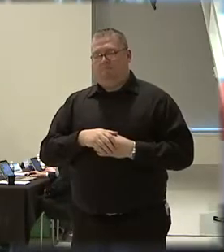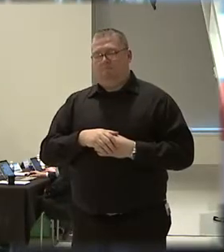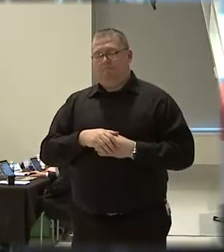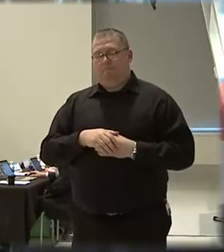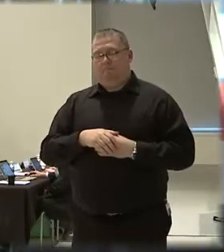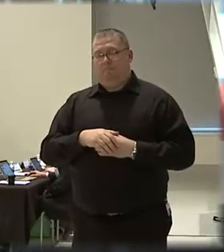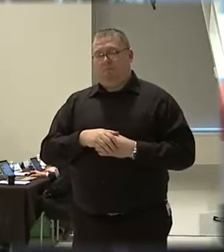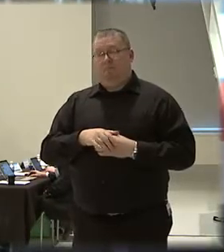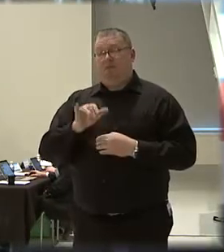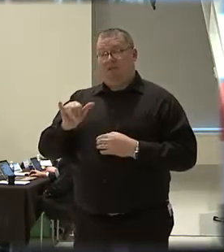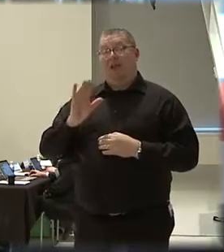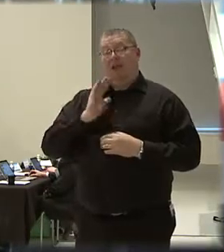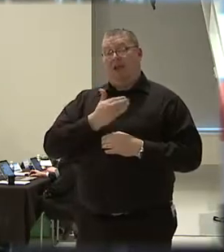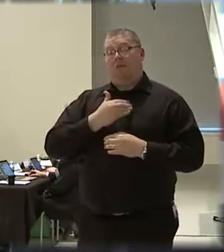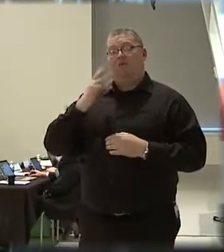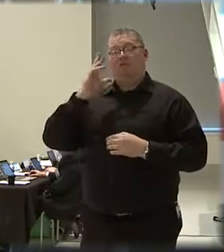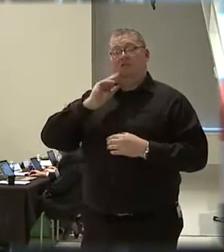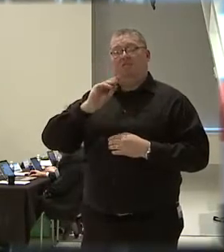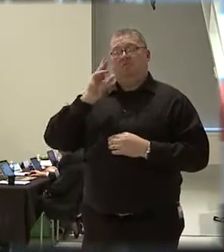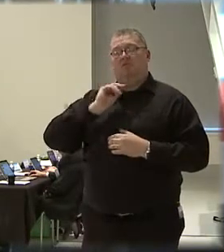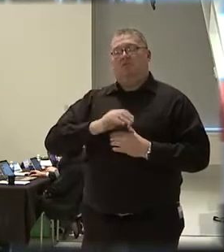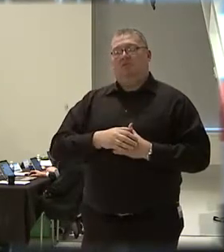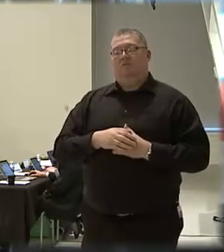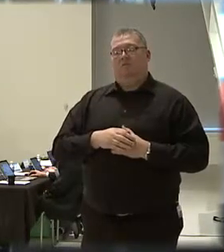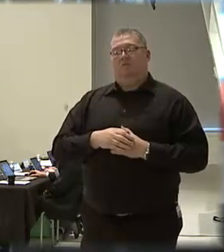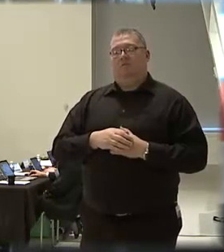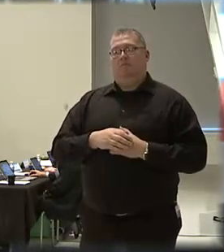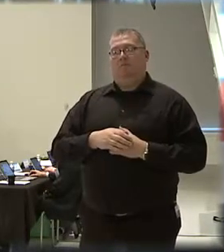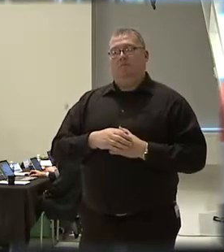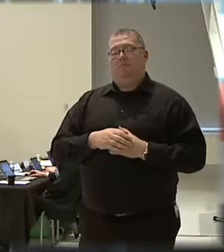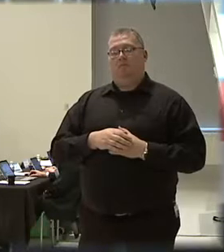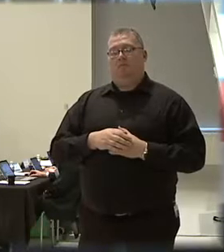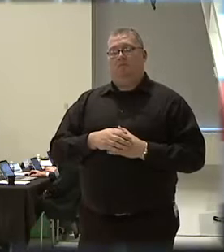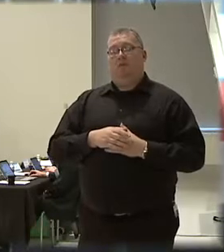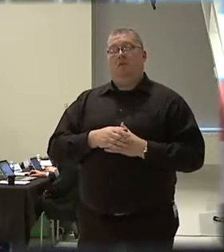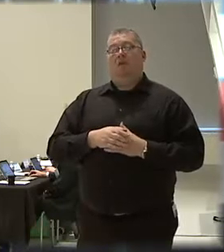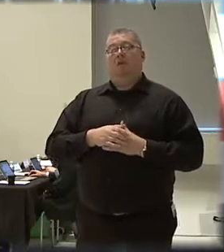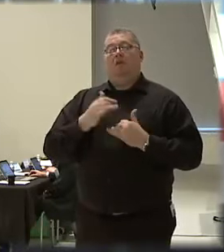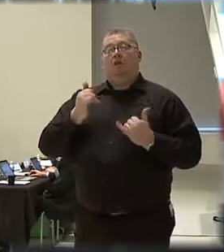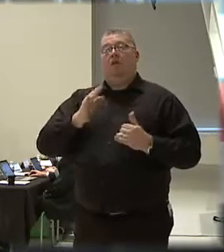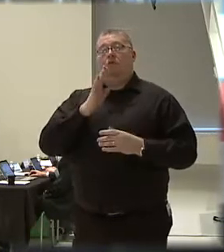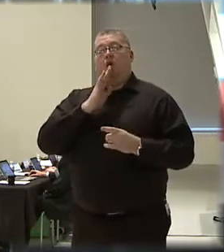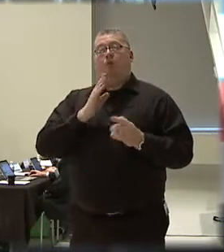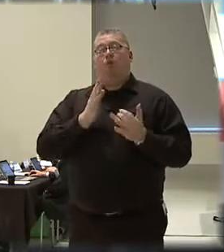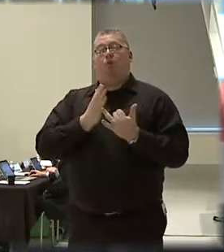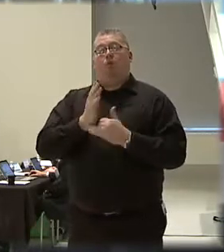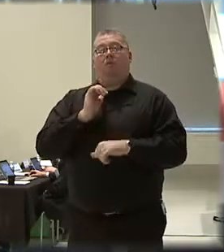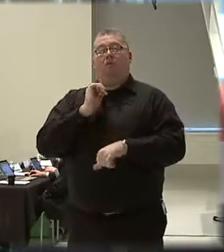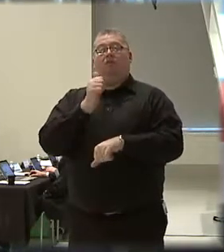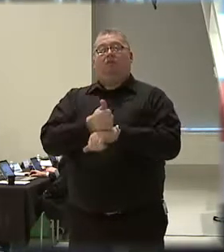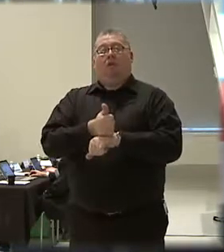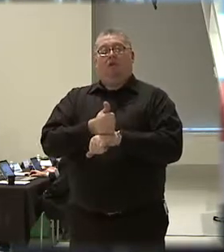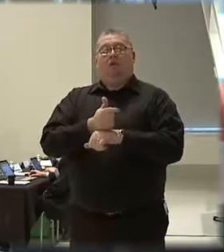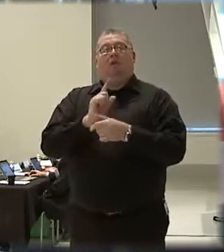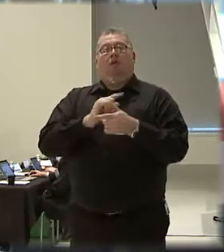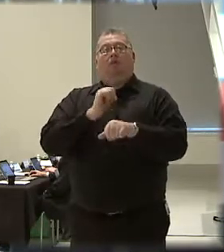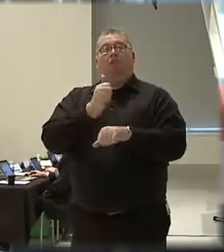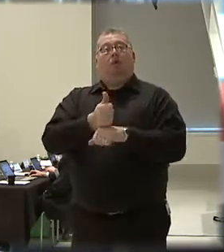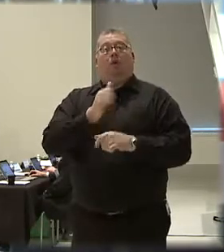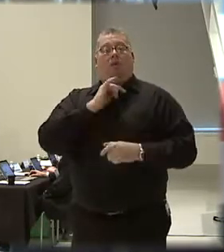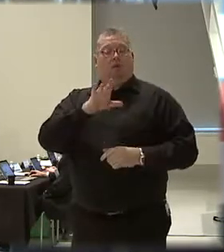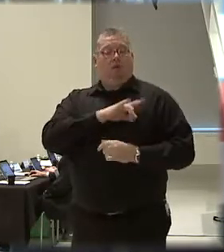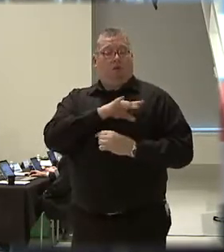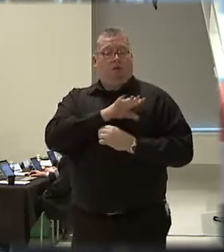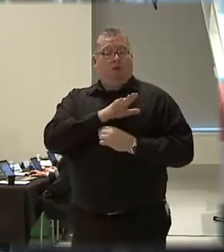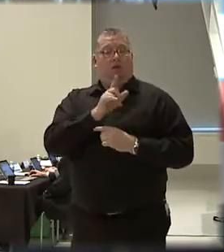That's our experience with them. Going into the implementation. The implementation of body cameras cannot be